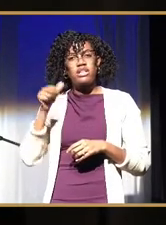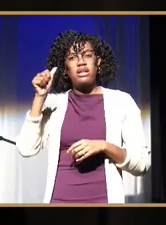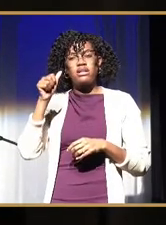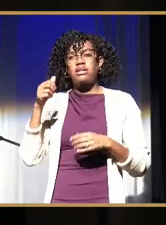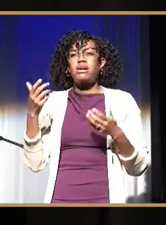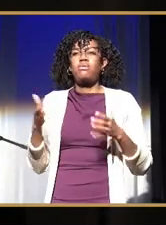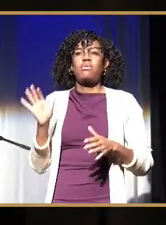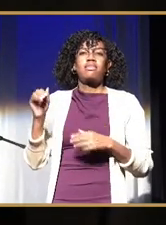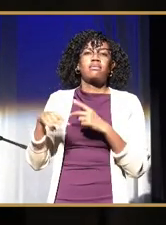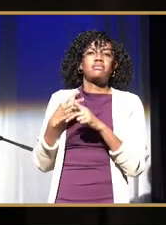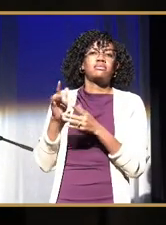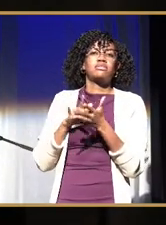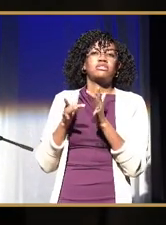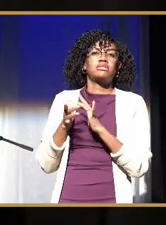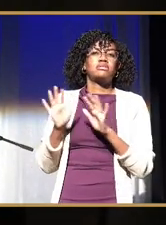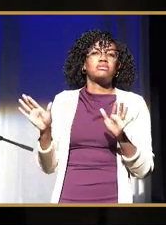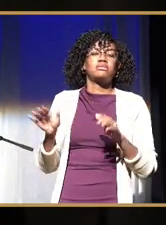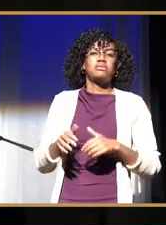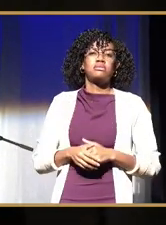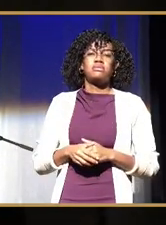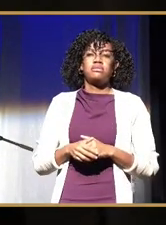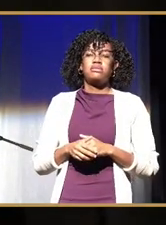Jesus.